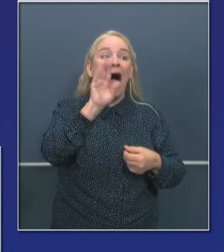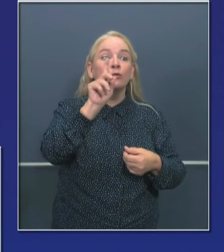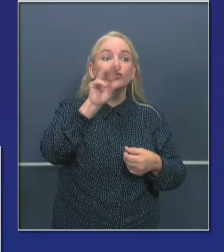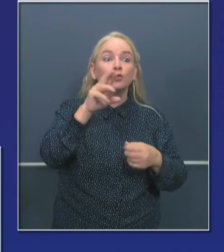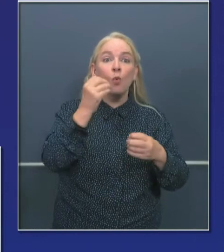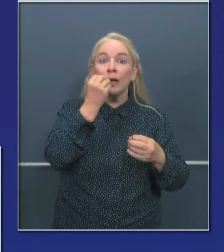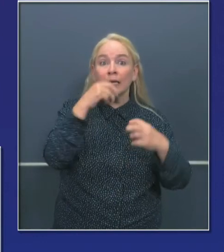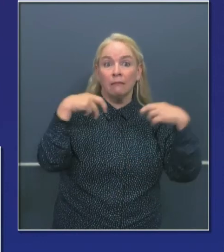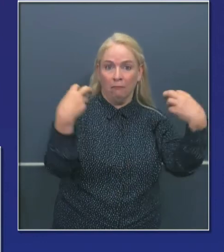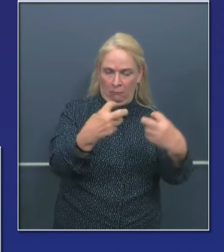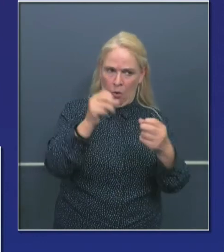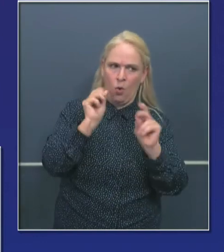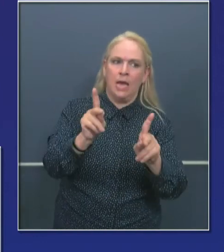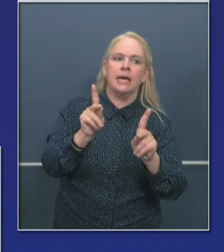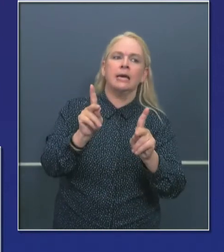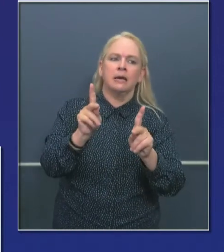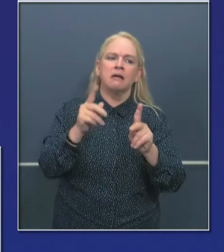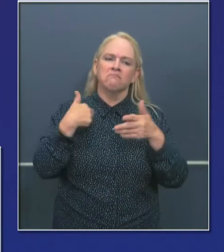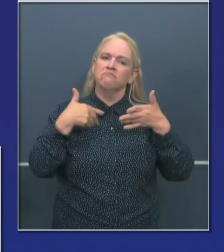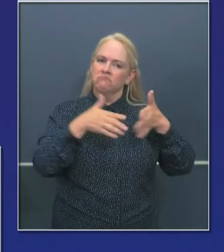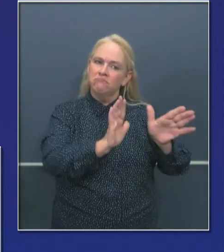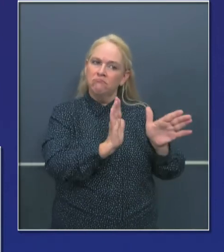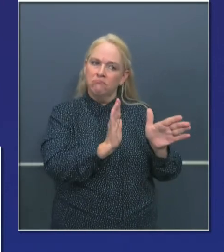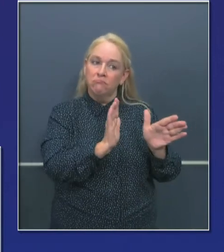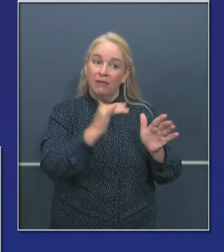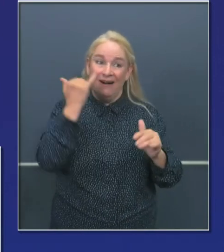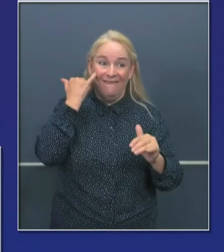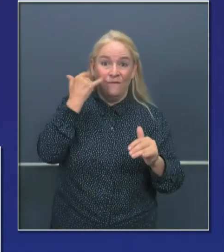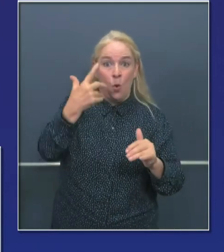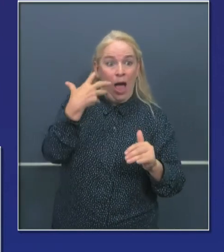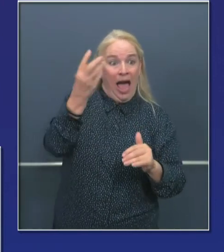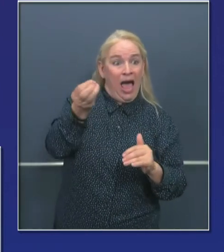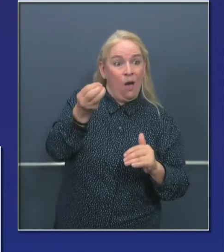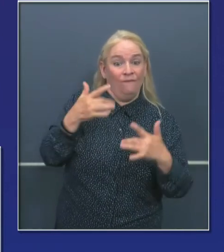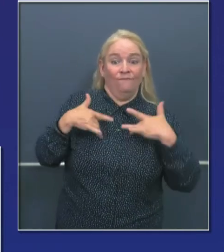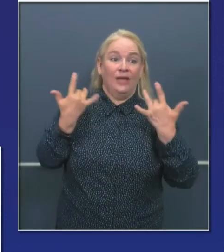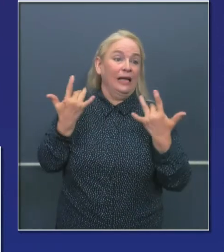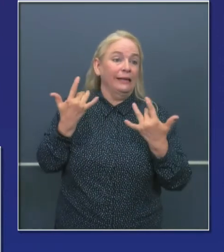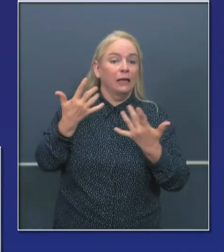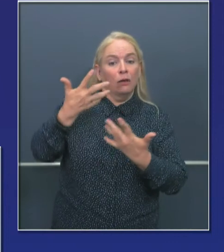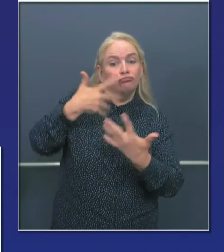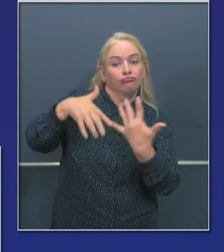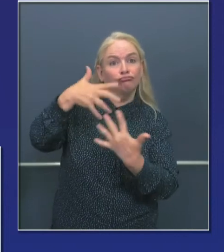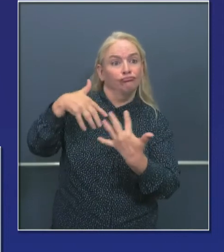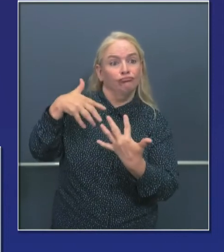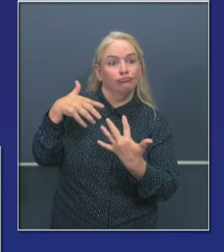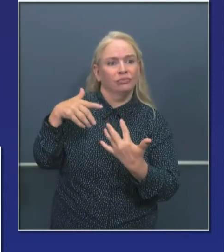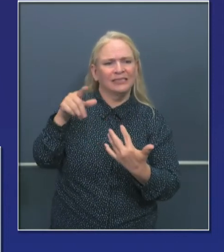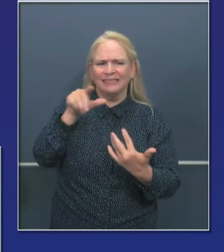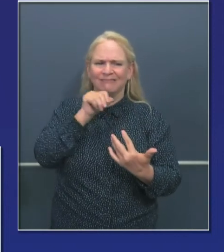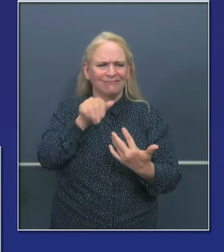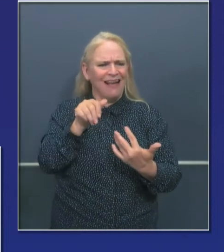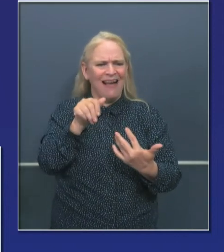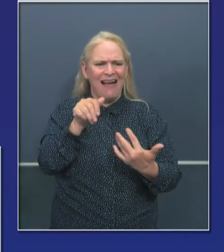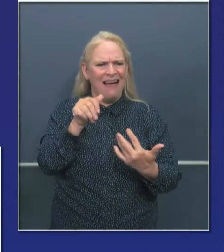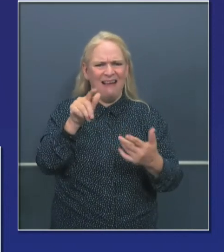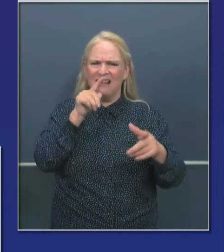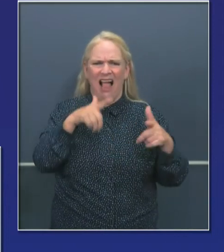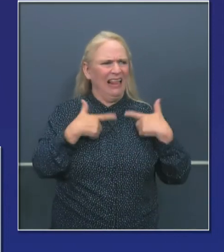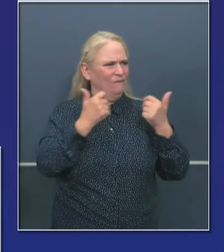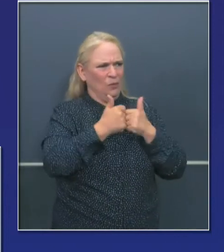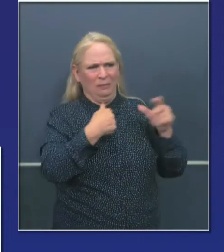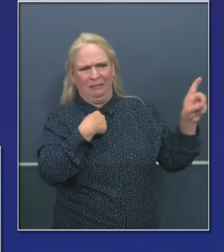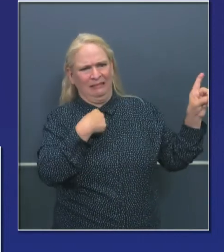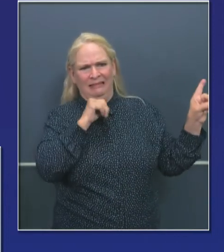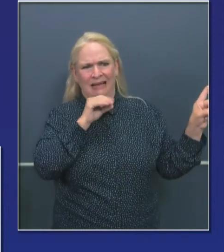as many of those activities where you're mixing or could come into contact with people you haven't been with in your household, and you may come into